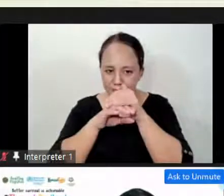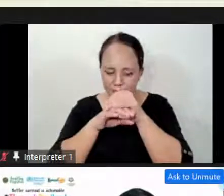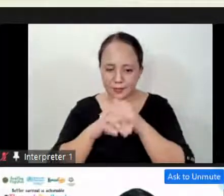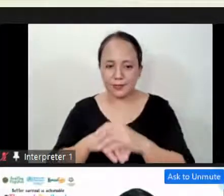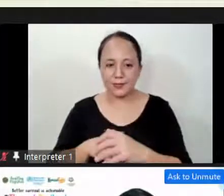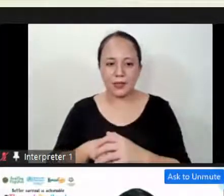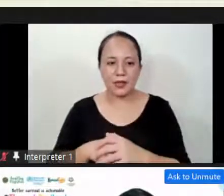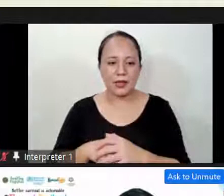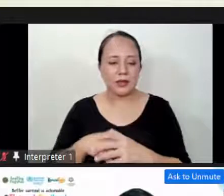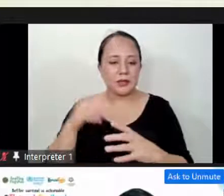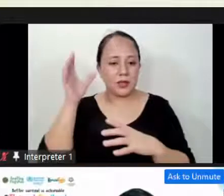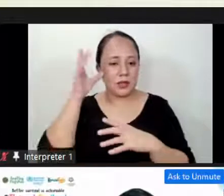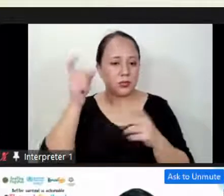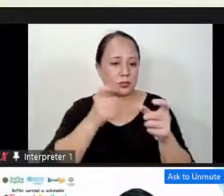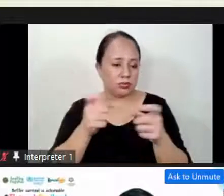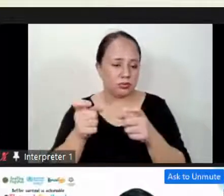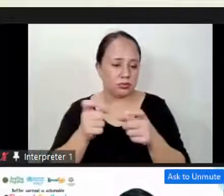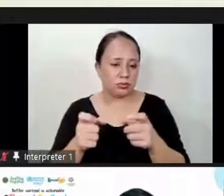Cancer control